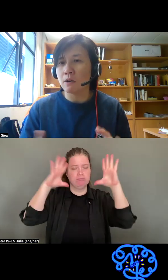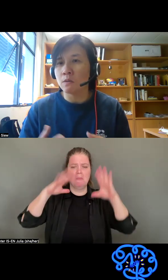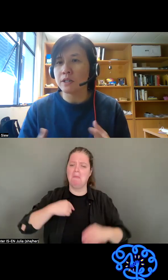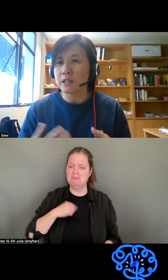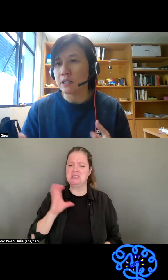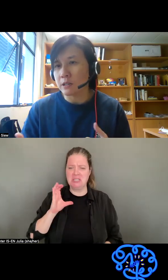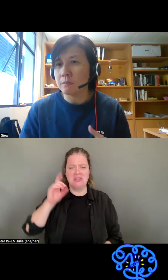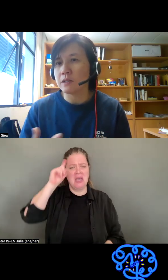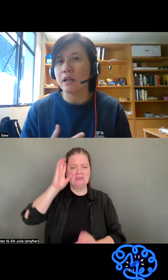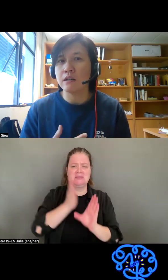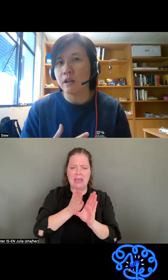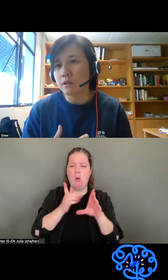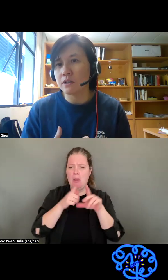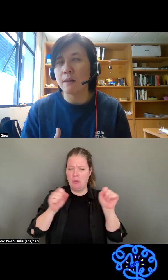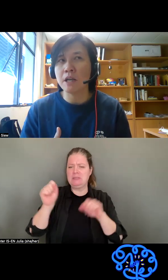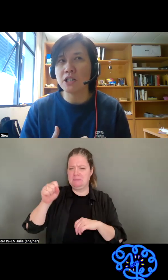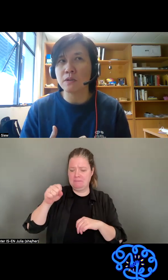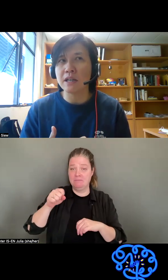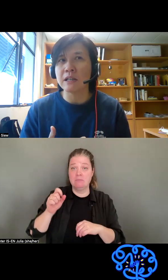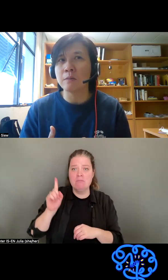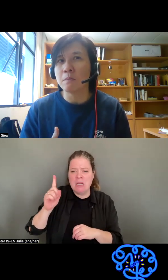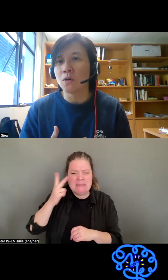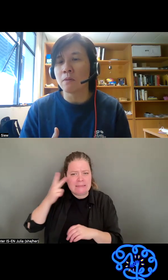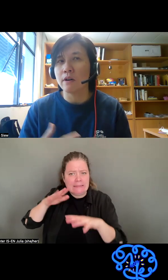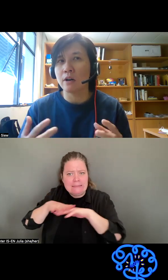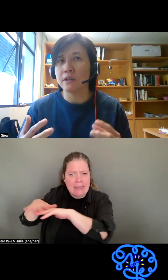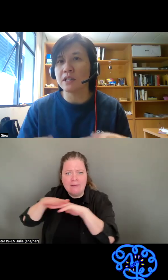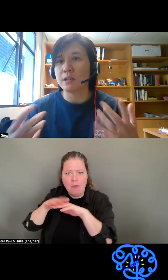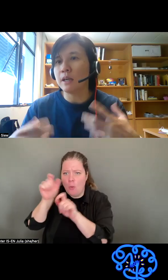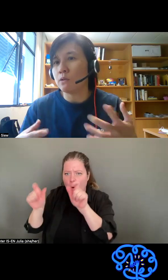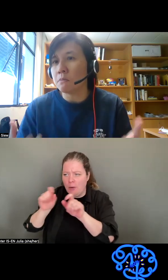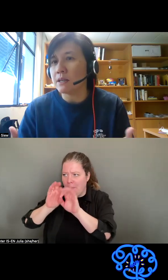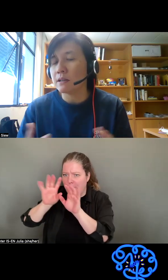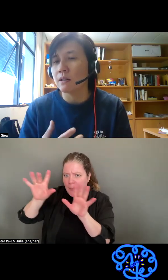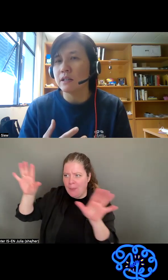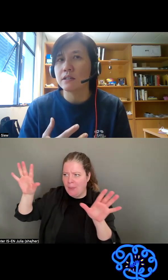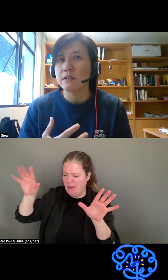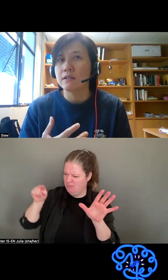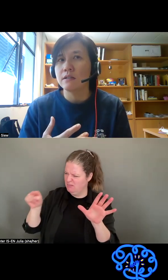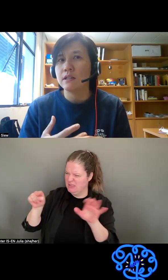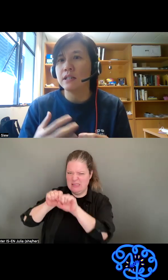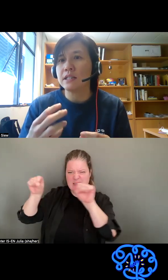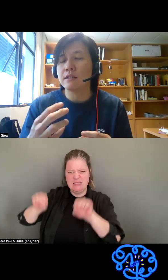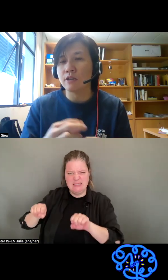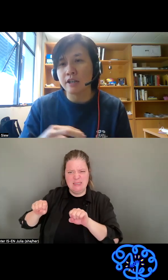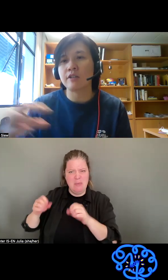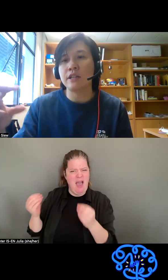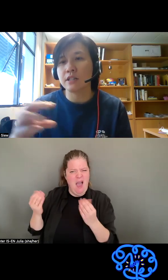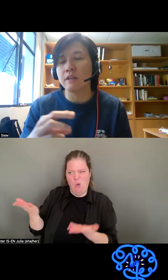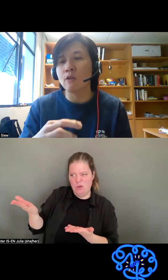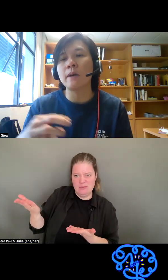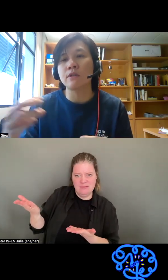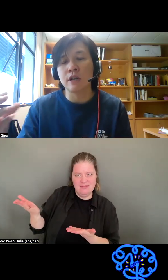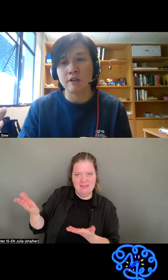think about words in systems and in networks, that makes you think a little bit more about how the system came to be, or its trajectory,